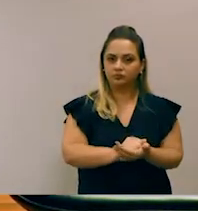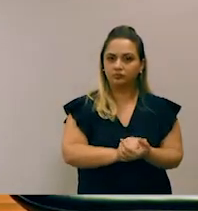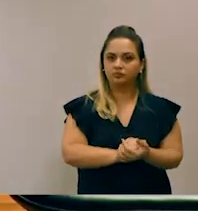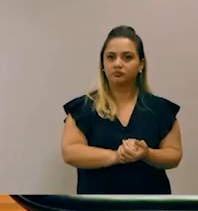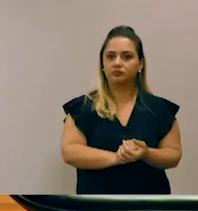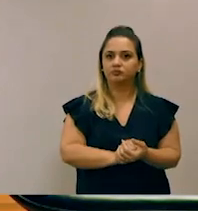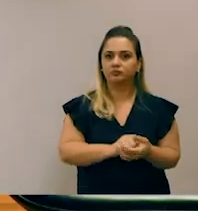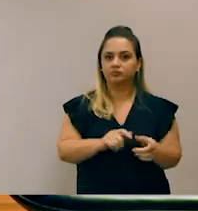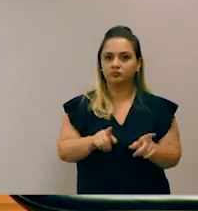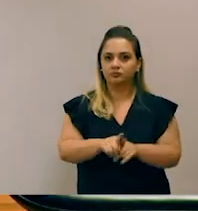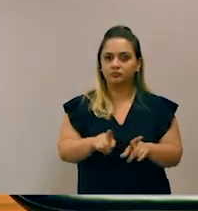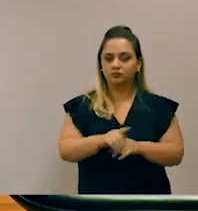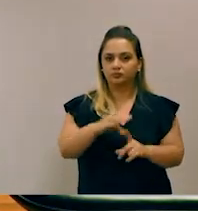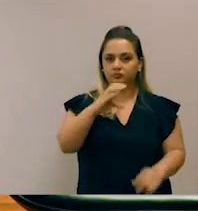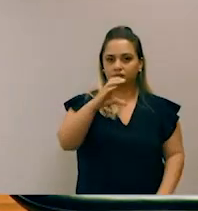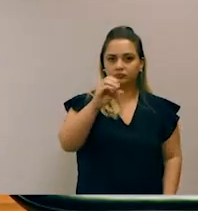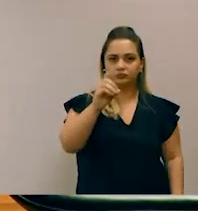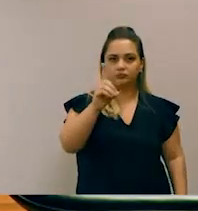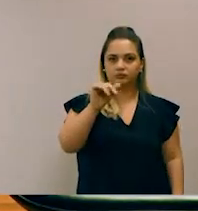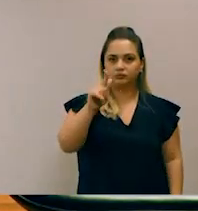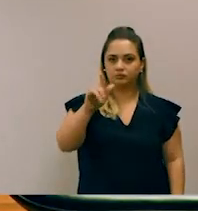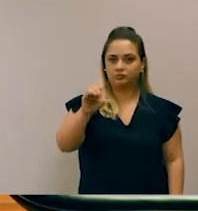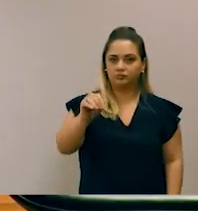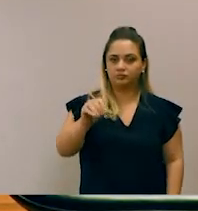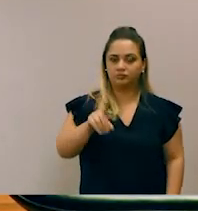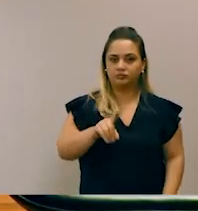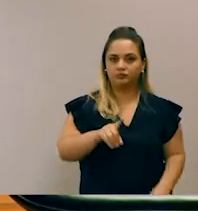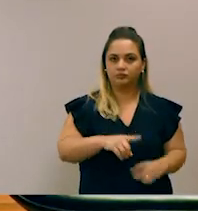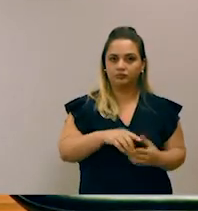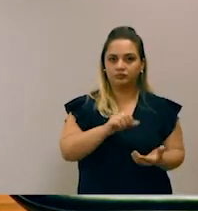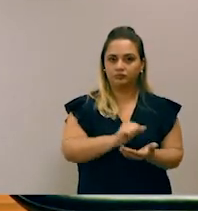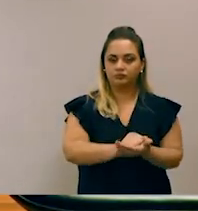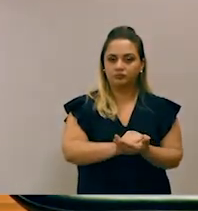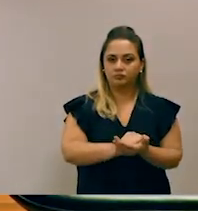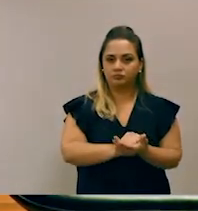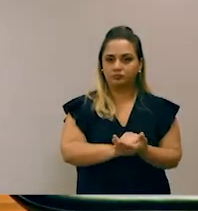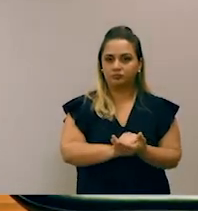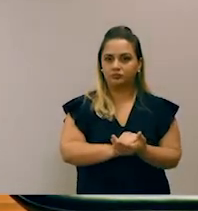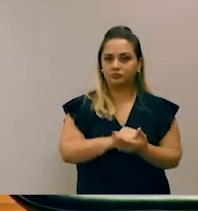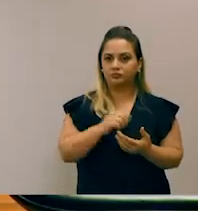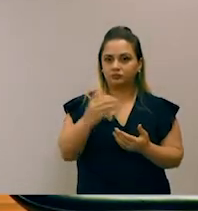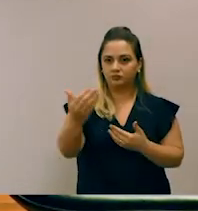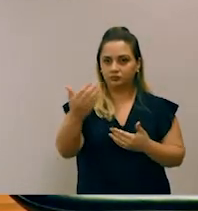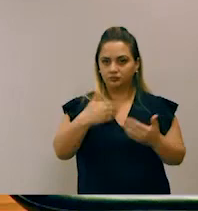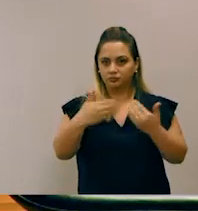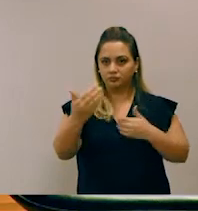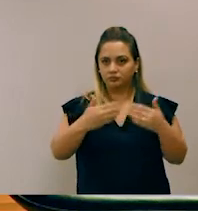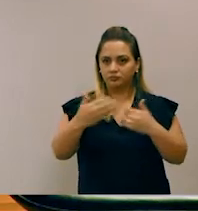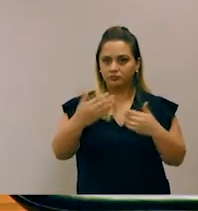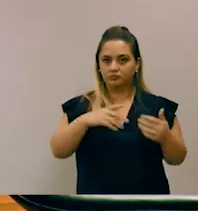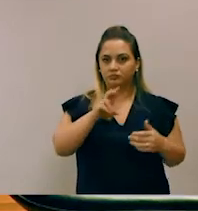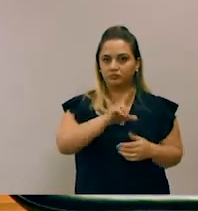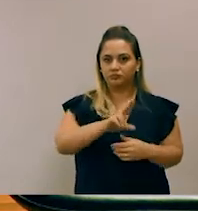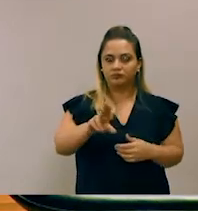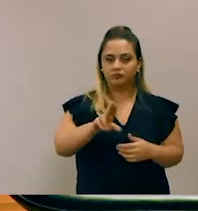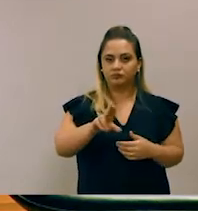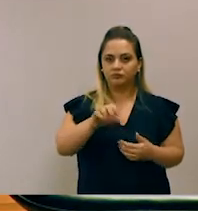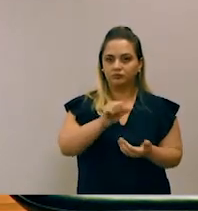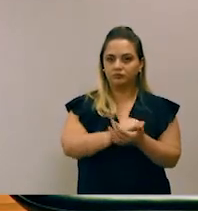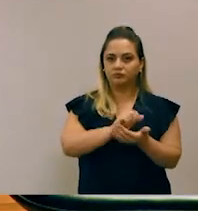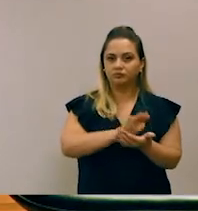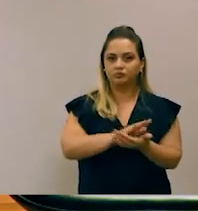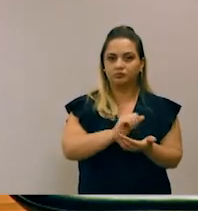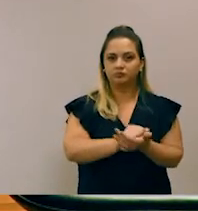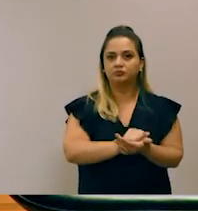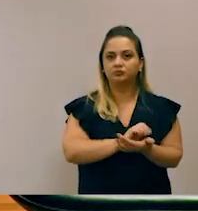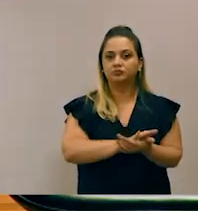so the fines and sanctions applied. And our Python also gets information from external data. So the